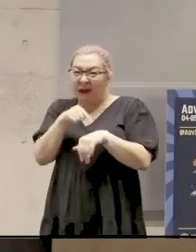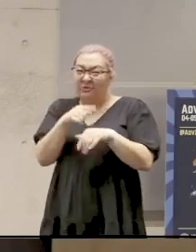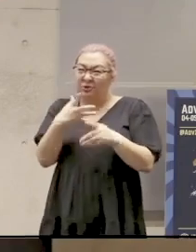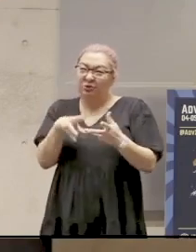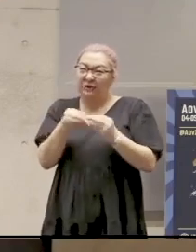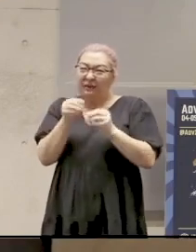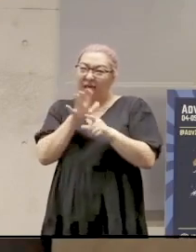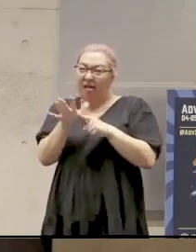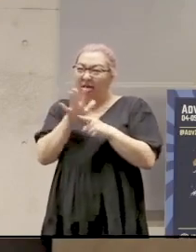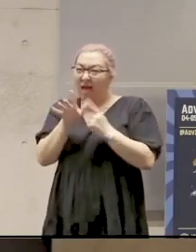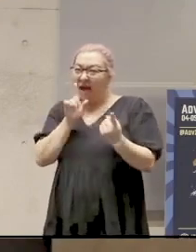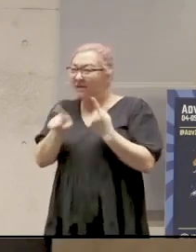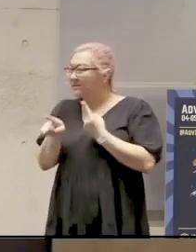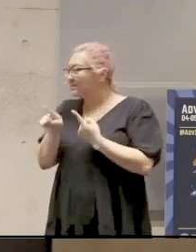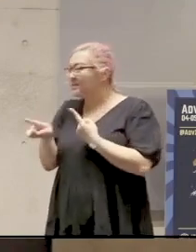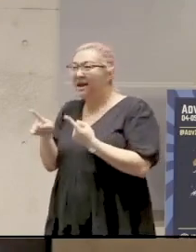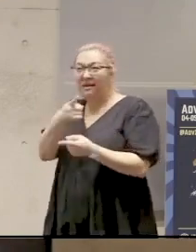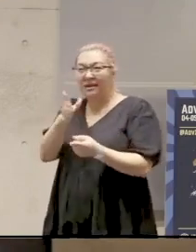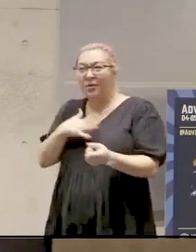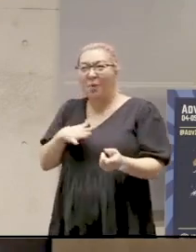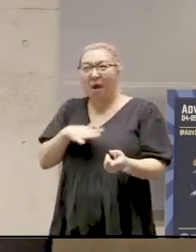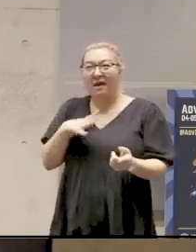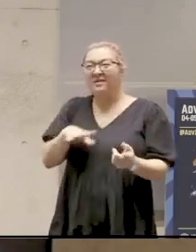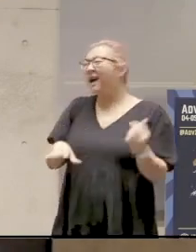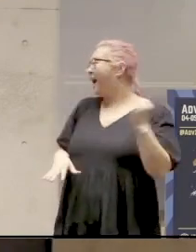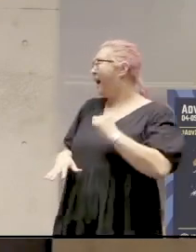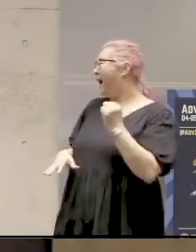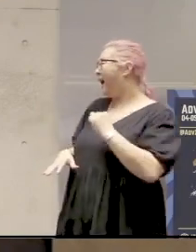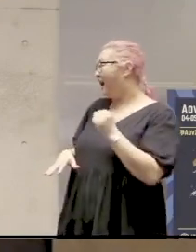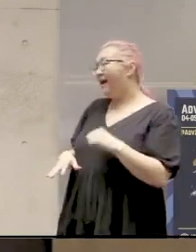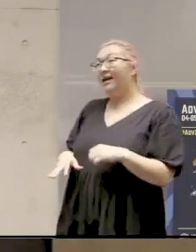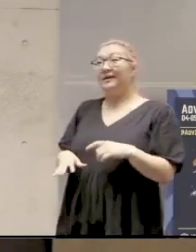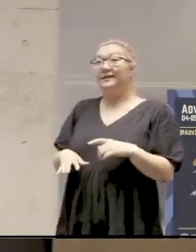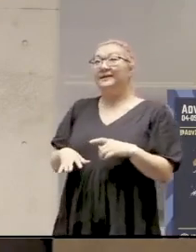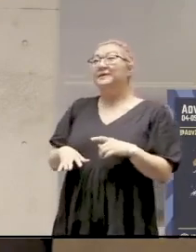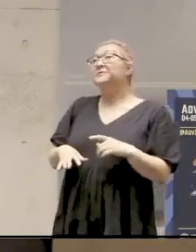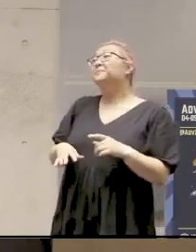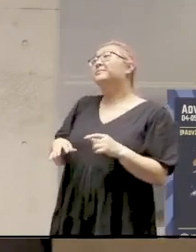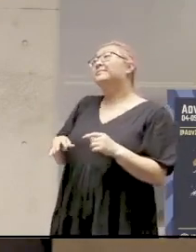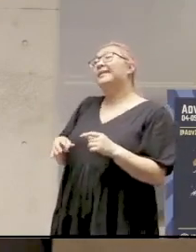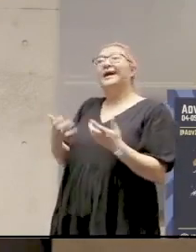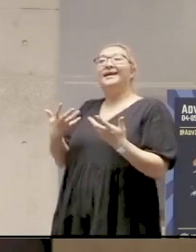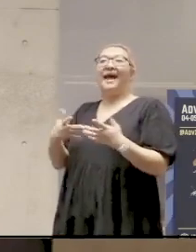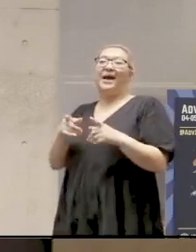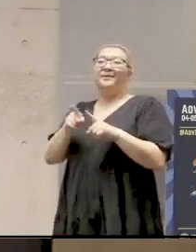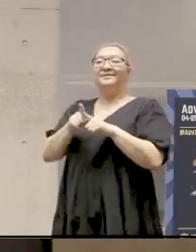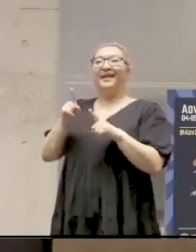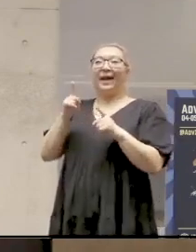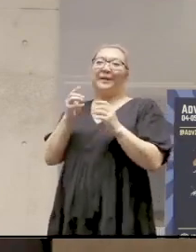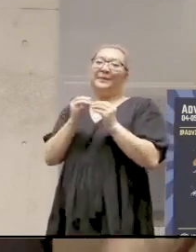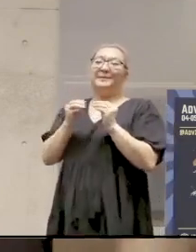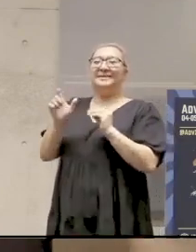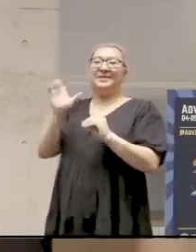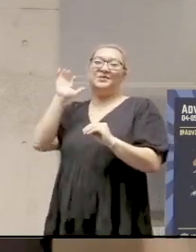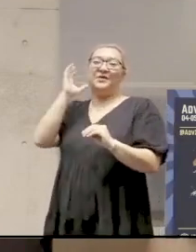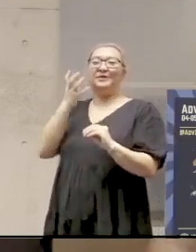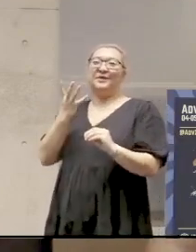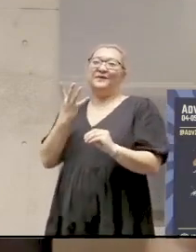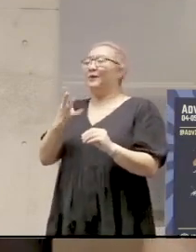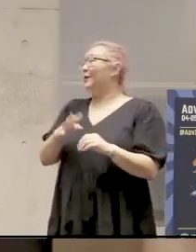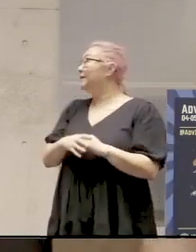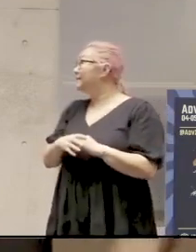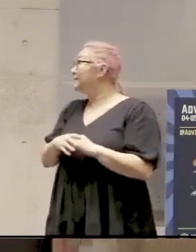Little bit of Sunday satire. So, Do some Sunday afternoon Radio 4 style satire for us, please. So, you want to be a voice